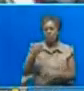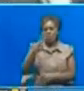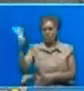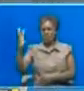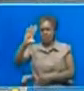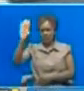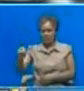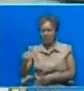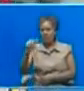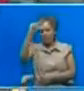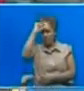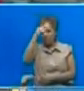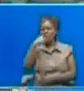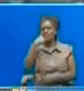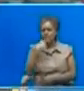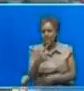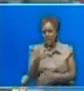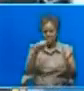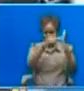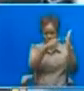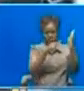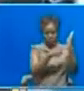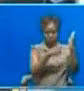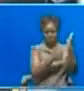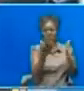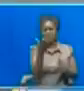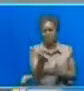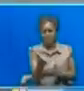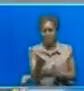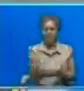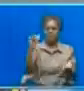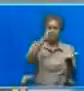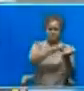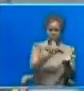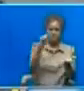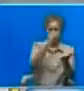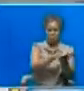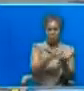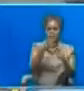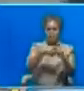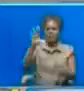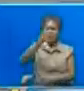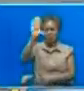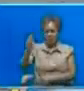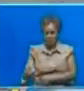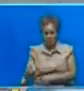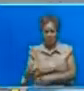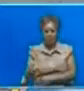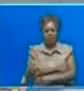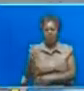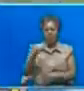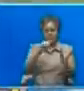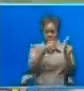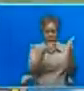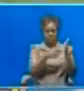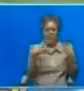The government says that strict precautionary measures will be in place as teams arrive from across the continent. We are going to follow the guidelines of the